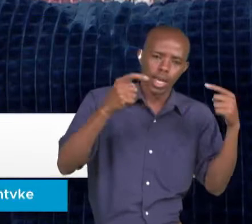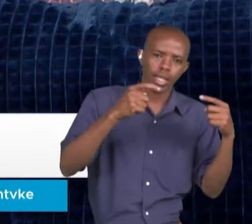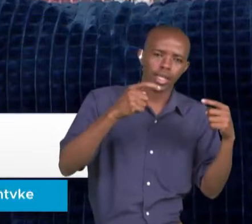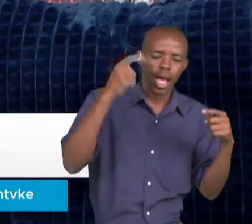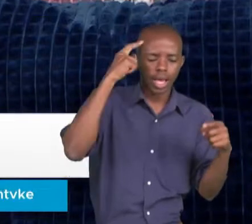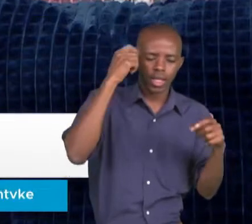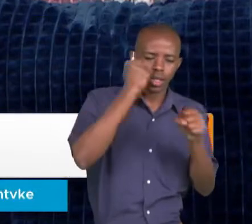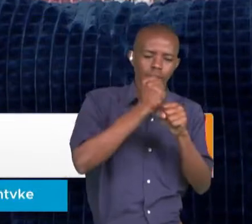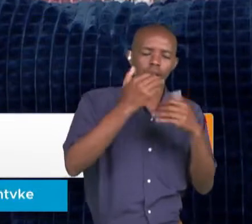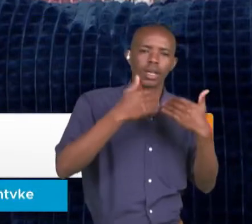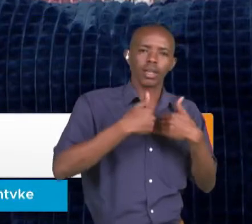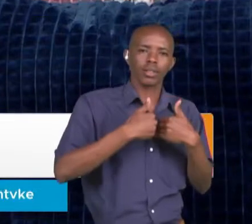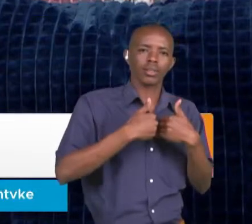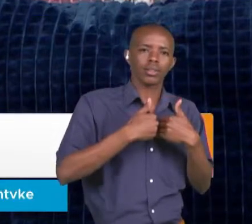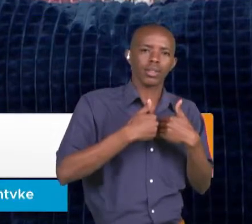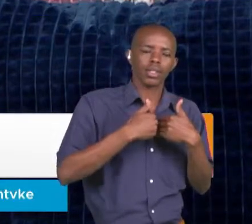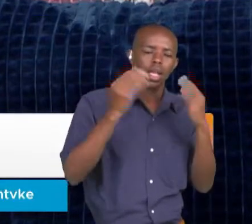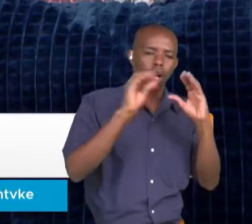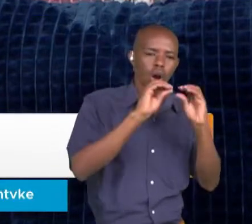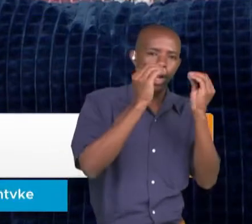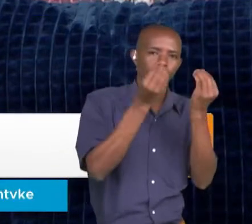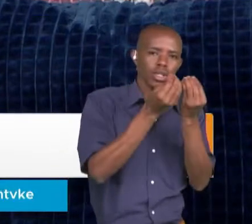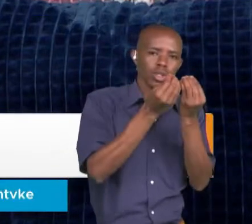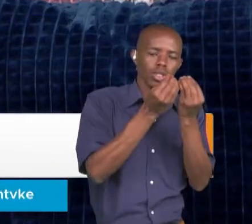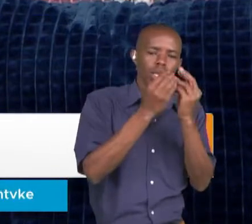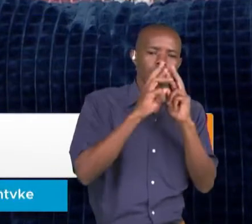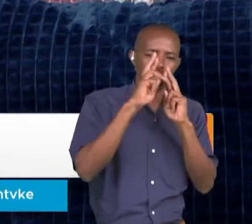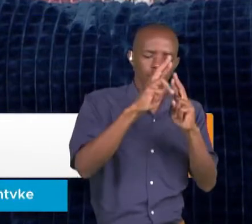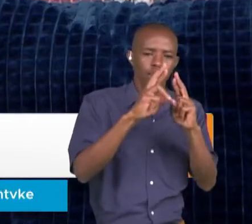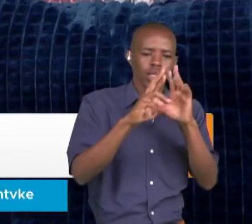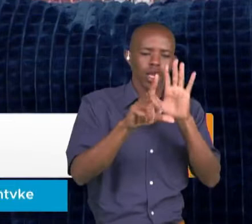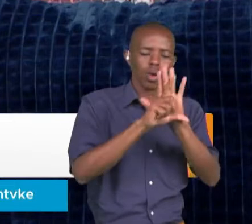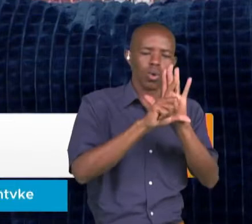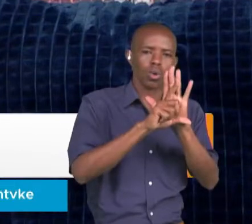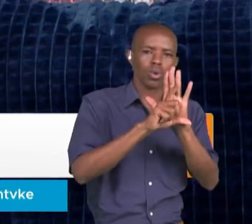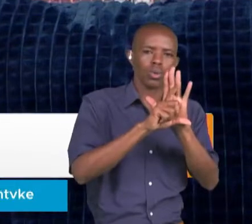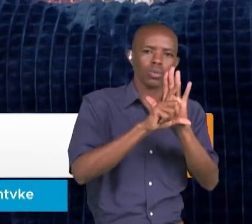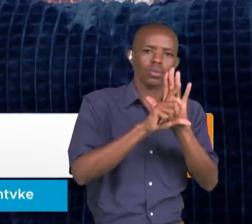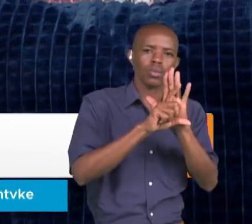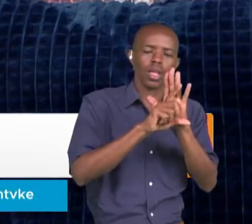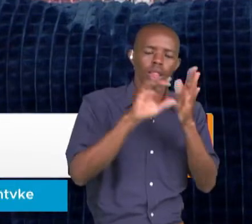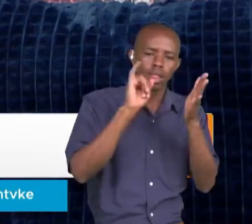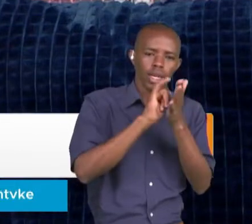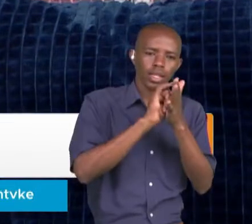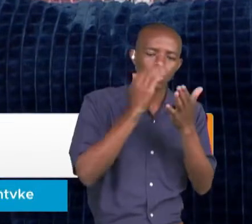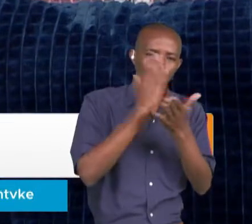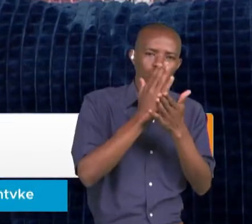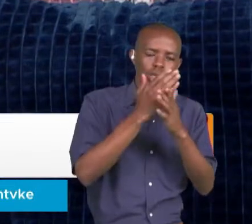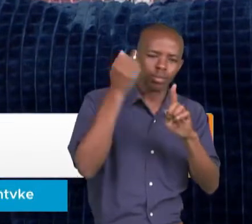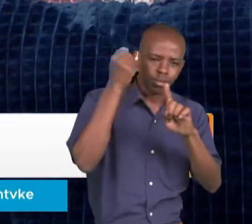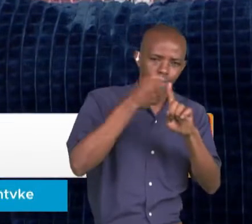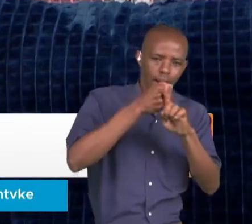duty as an organization that really respects the rule of law and that really fights to preserve